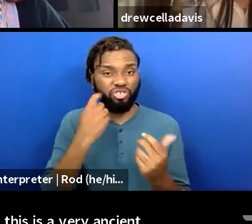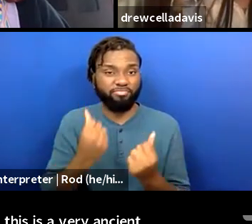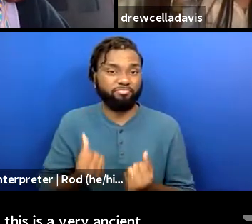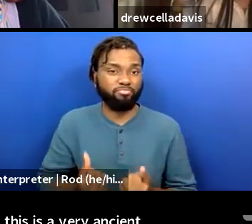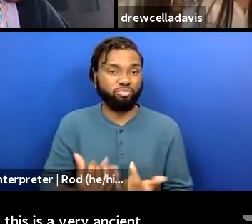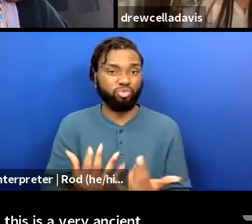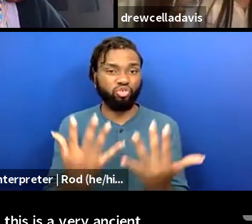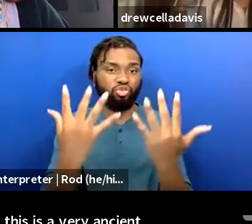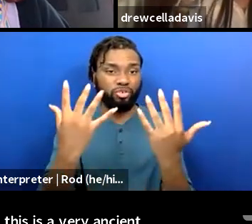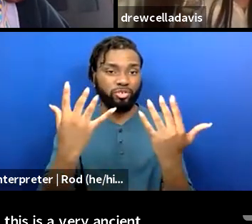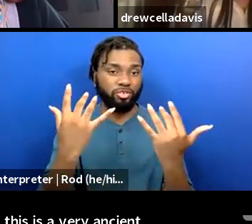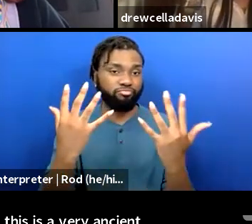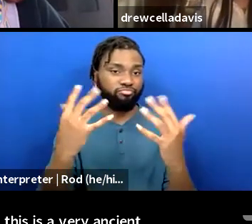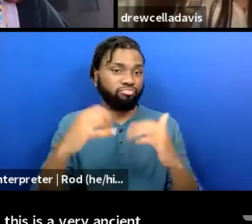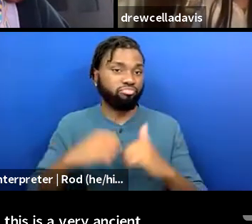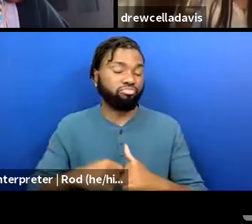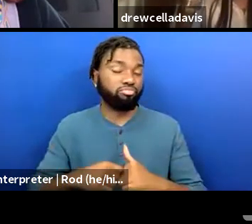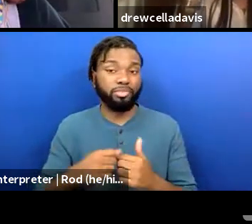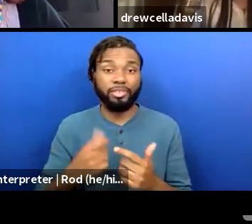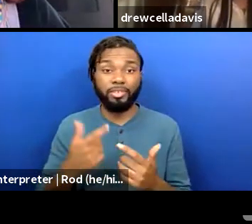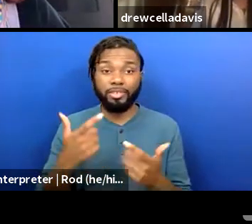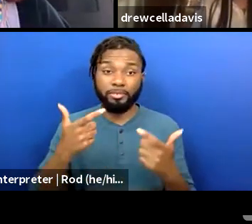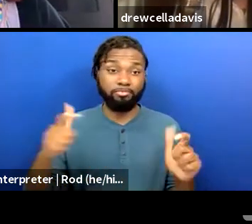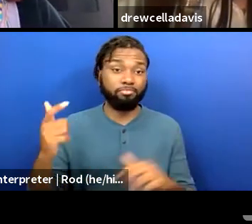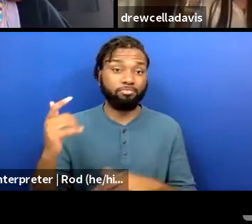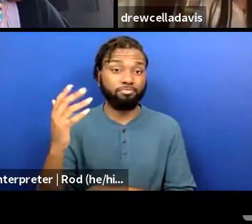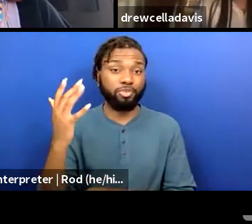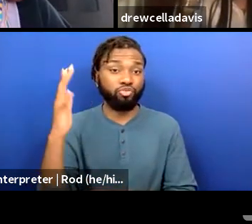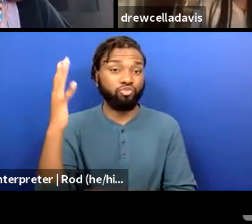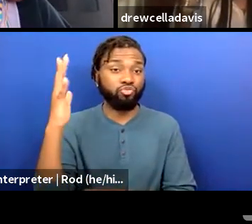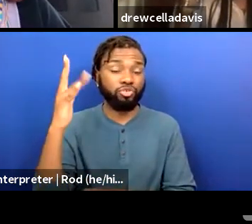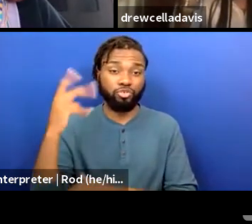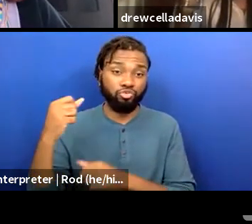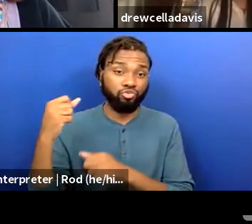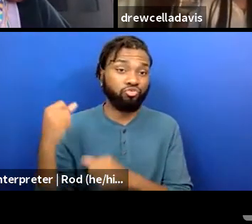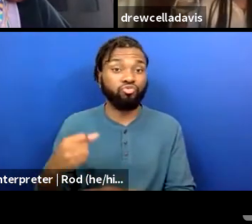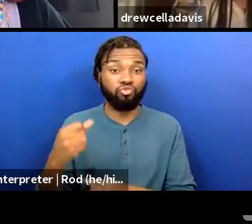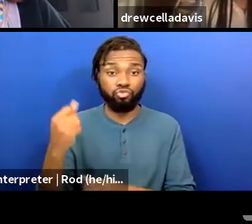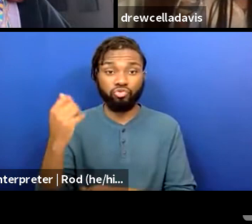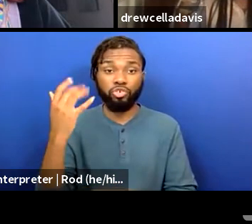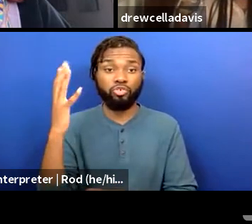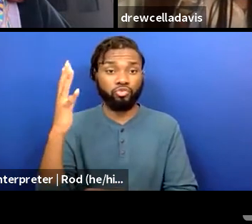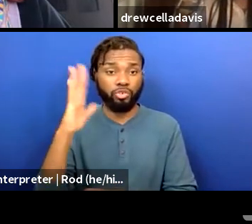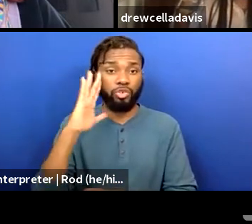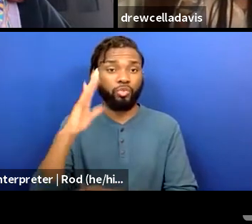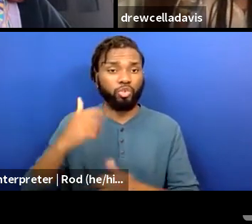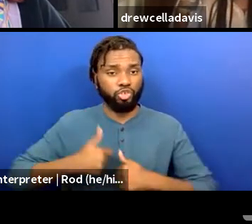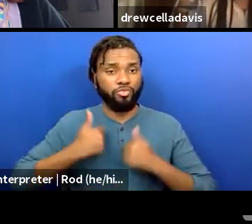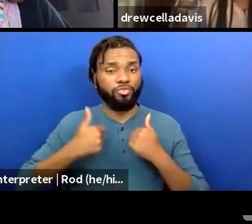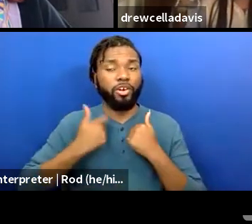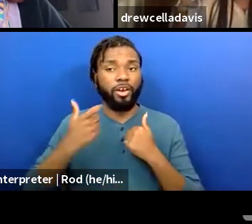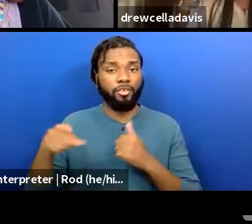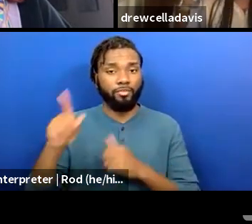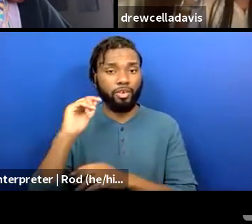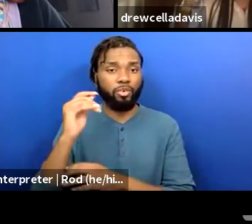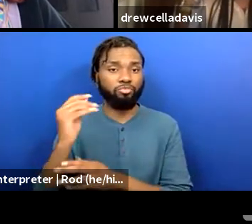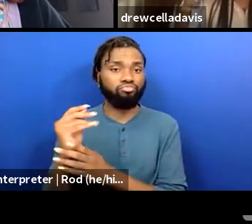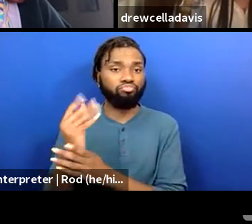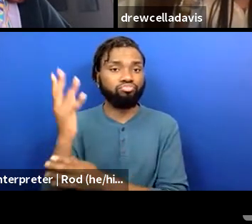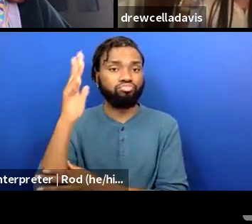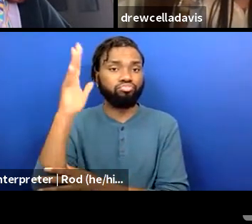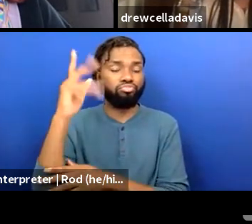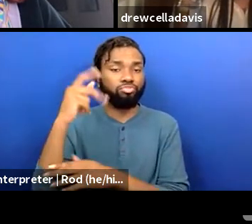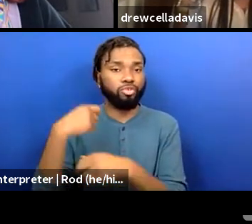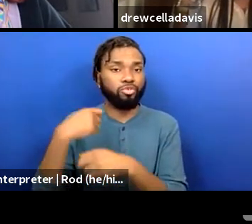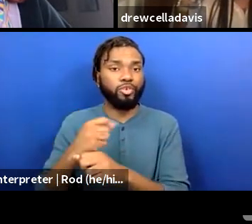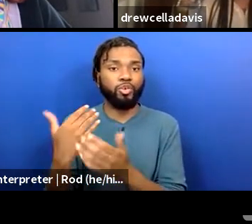And you know, the big trees, the strong trees will survive and put out new leaves and are putting out new